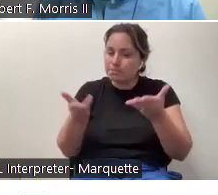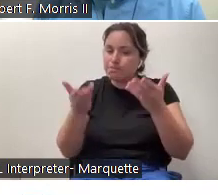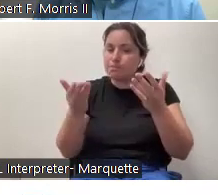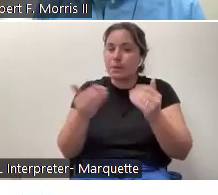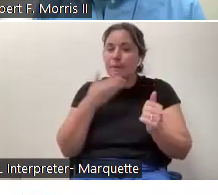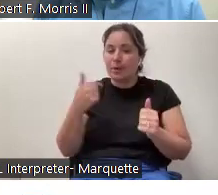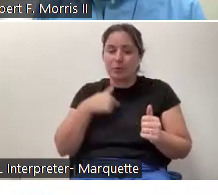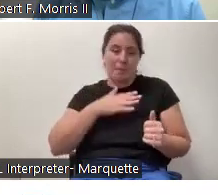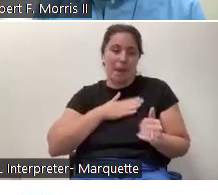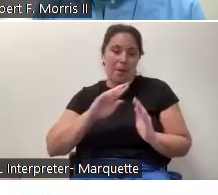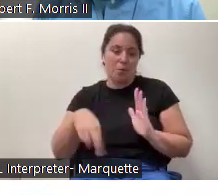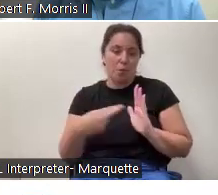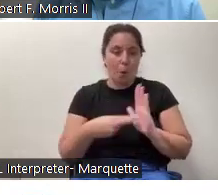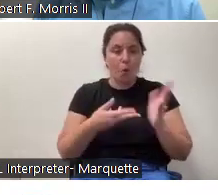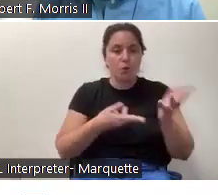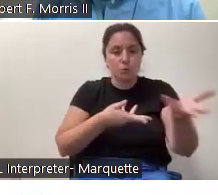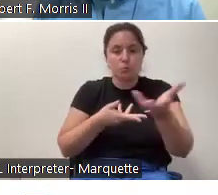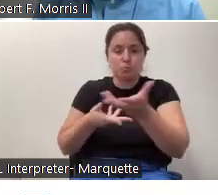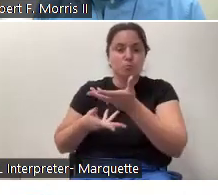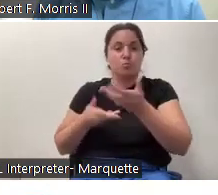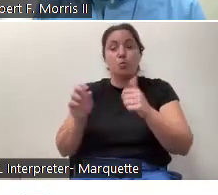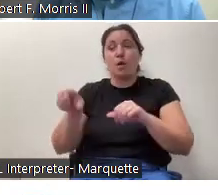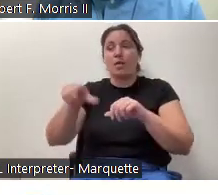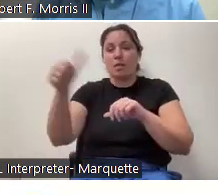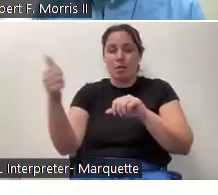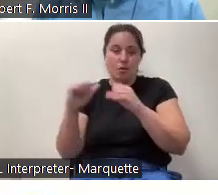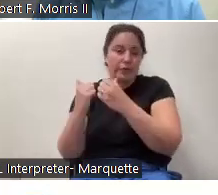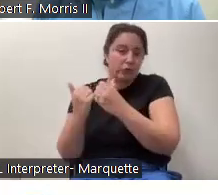those partnerships with other entities that